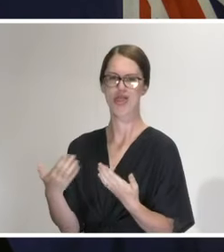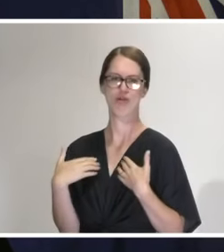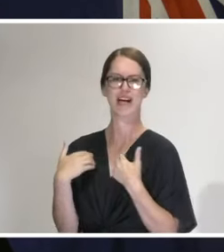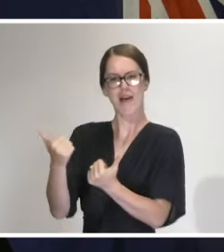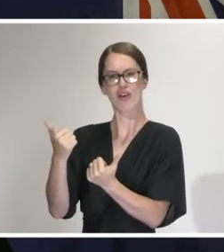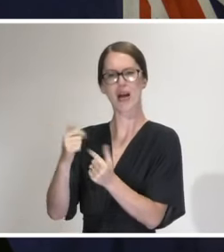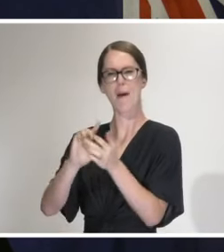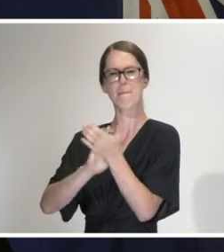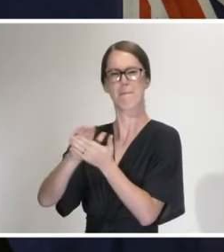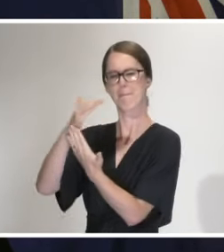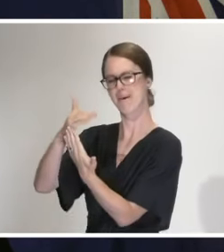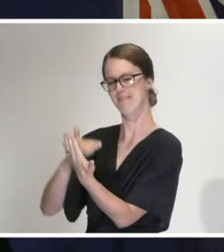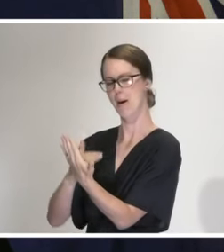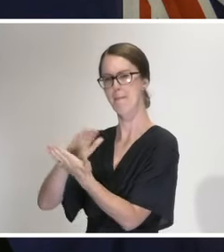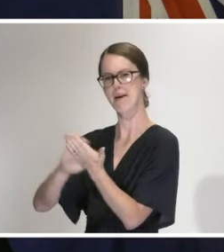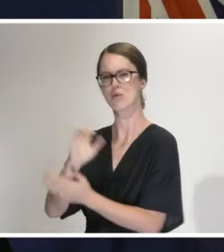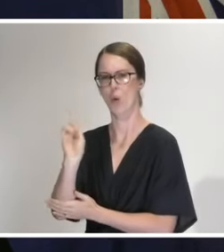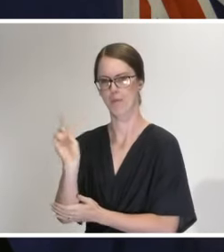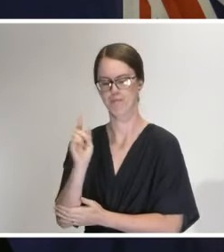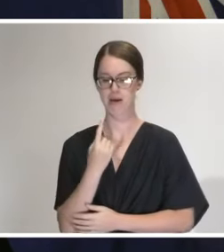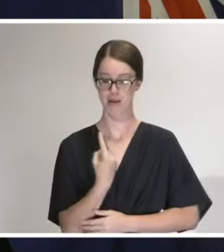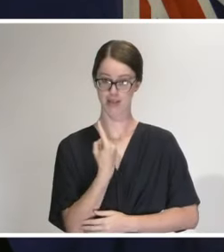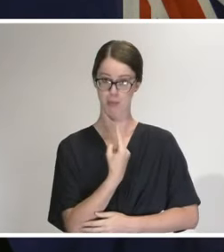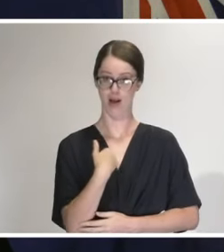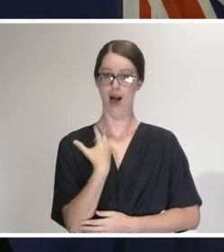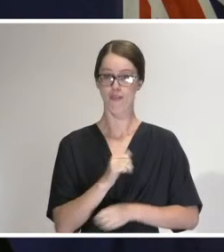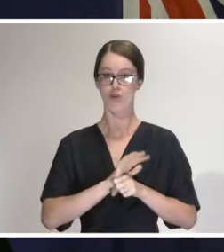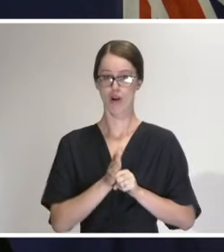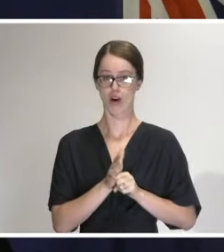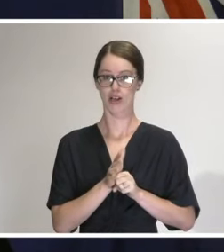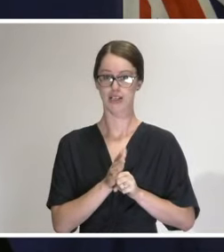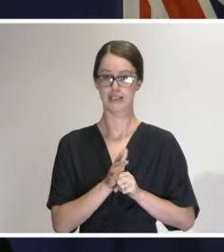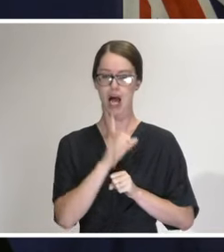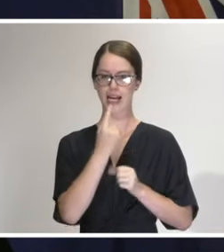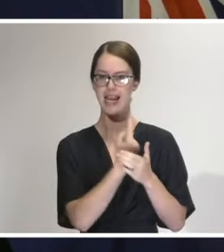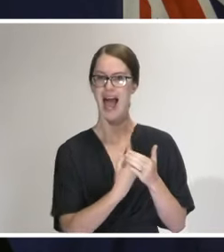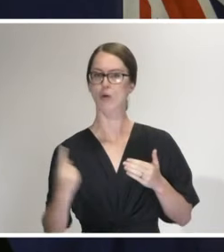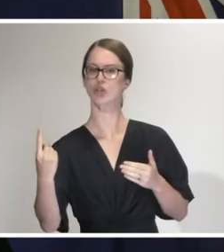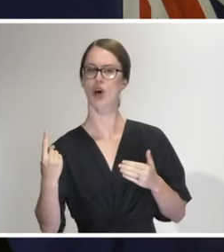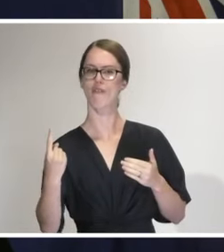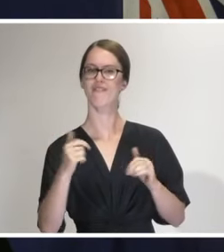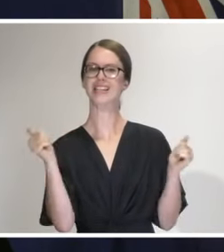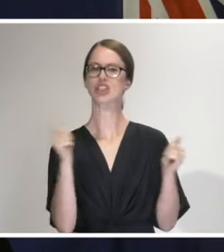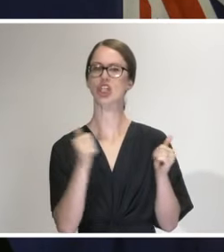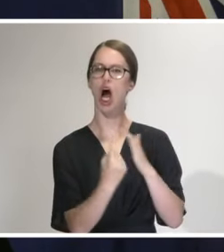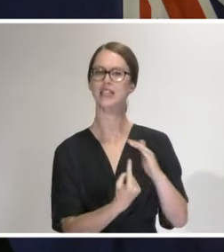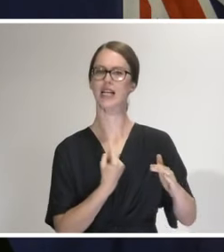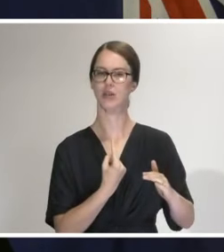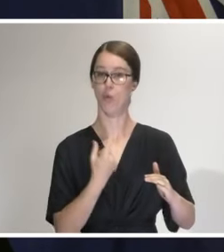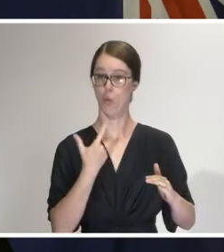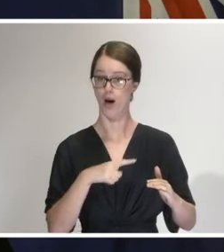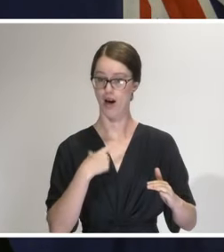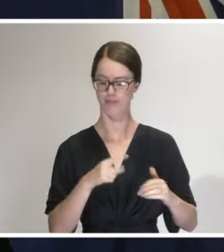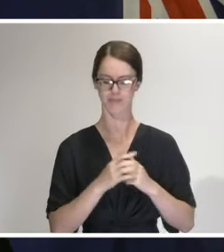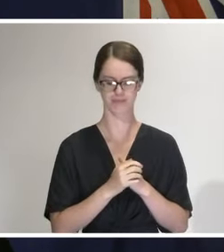definition. An individual with COVID-19 can be released from isolation when at least 10 days